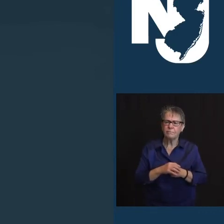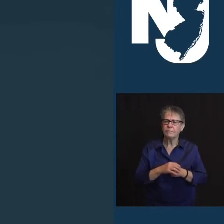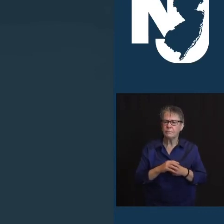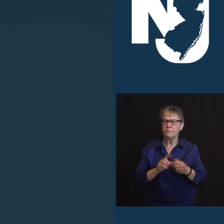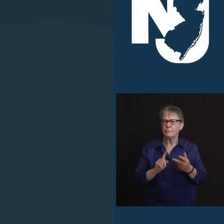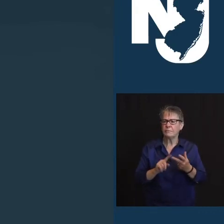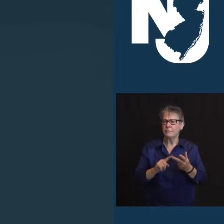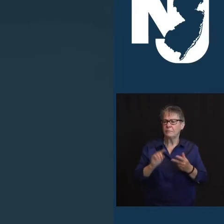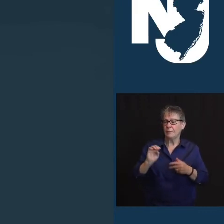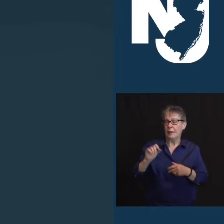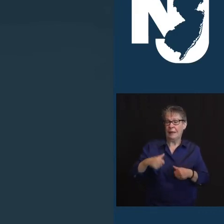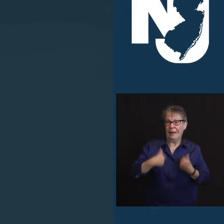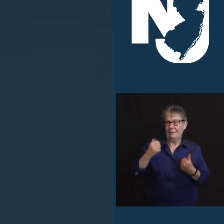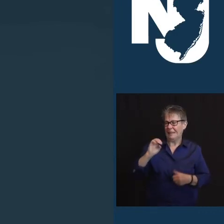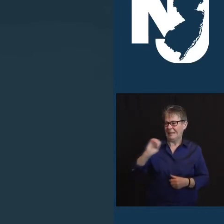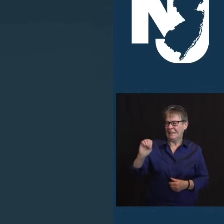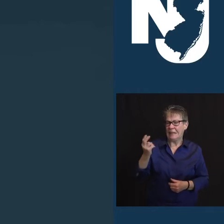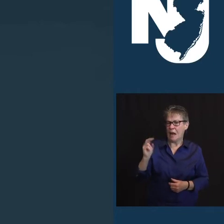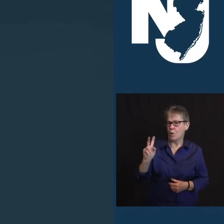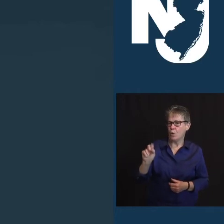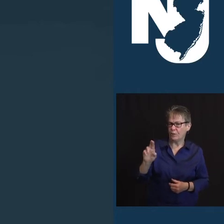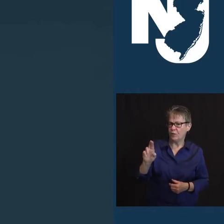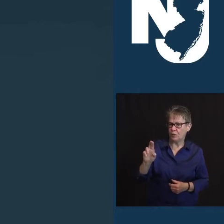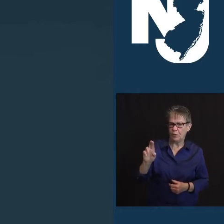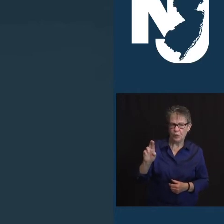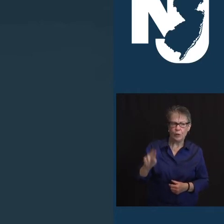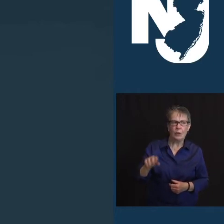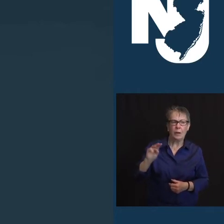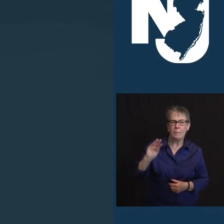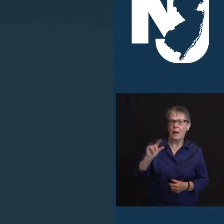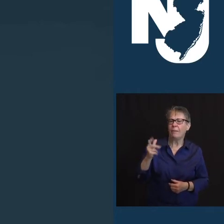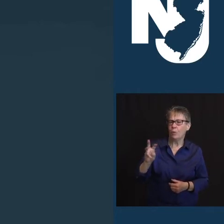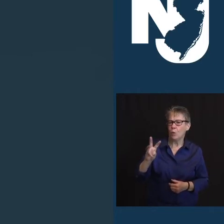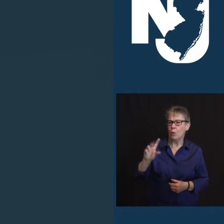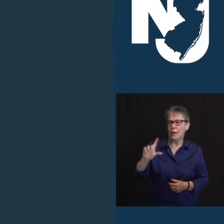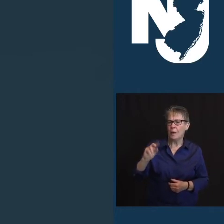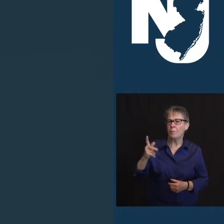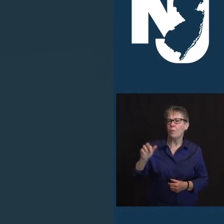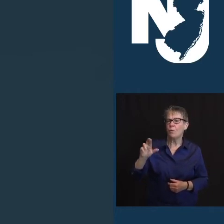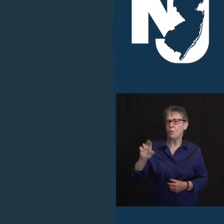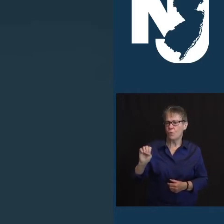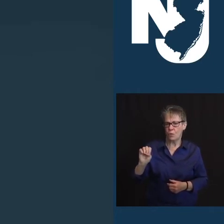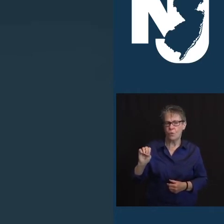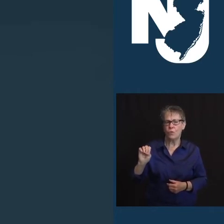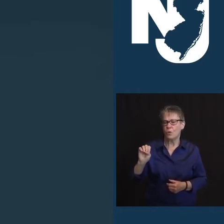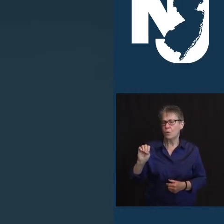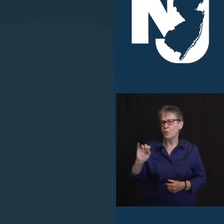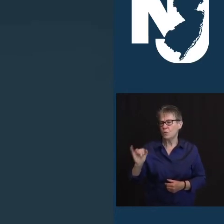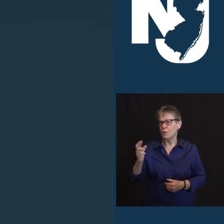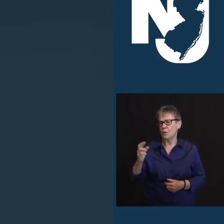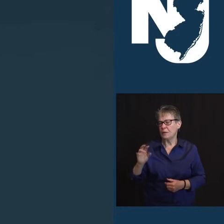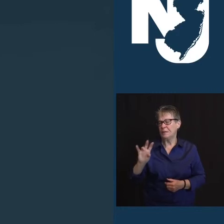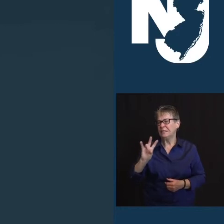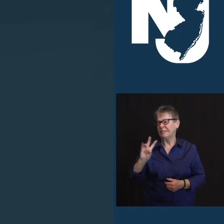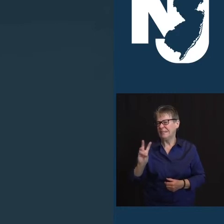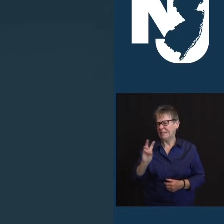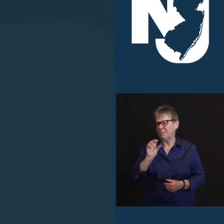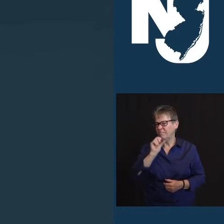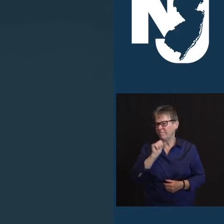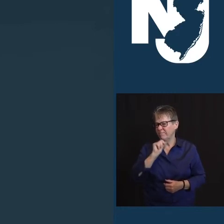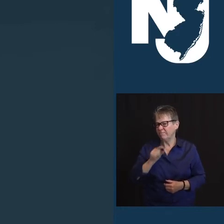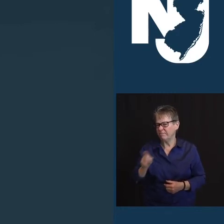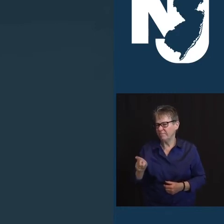resident Matthew Lepore, Jr. He was 76 years old. Matty, as he was called, had a remarkable